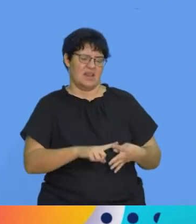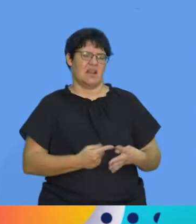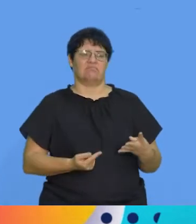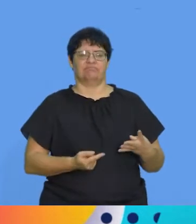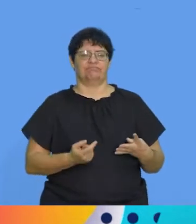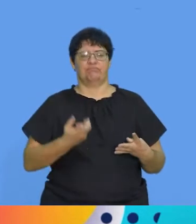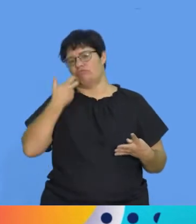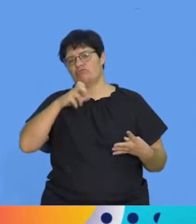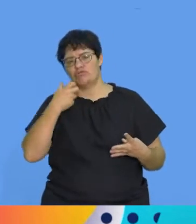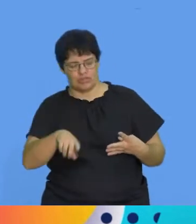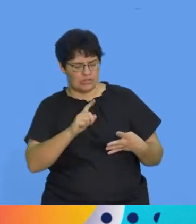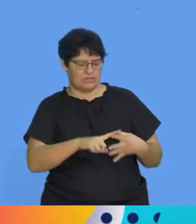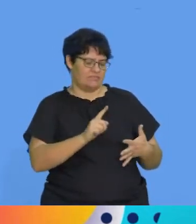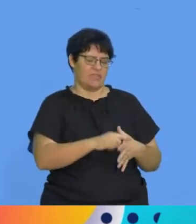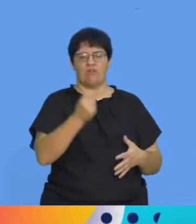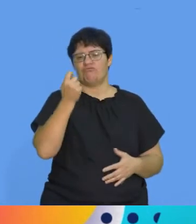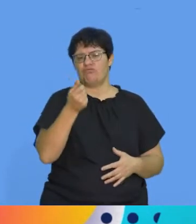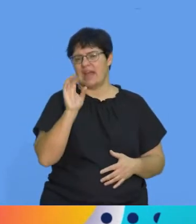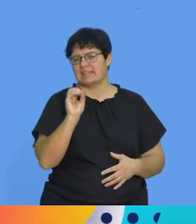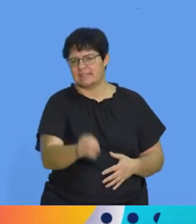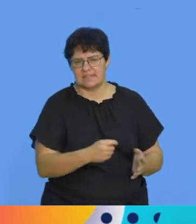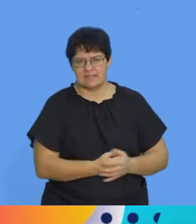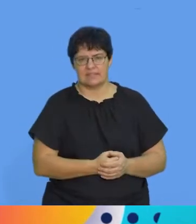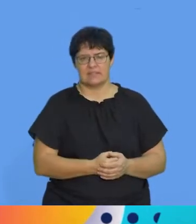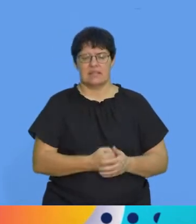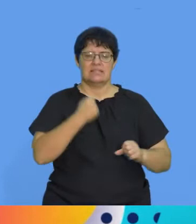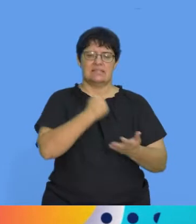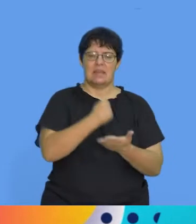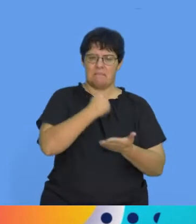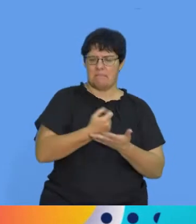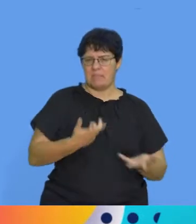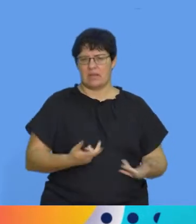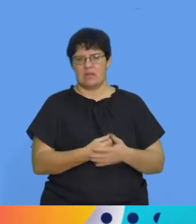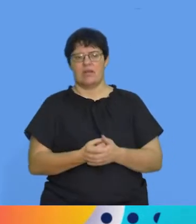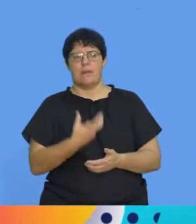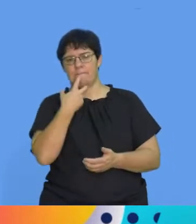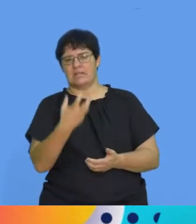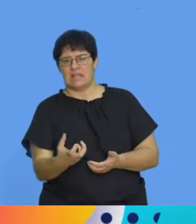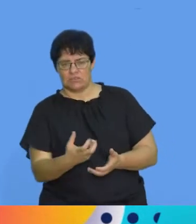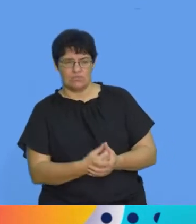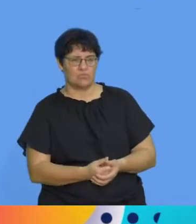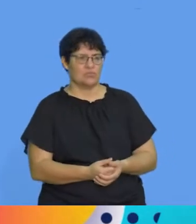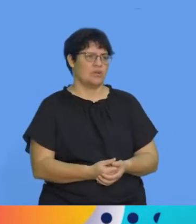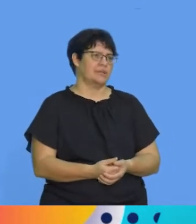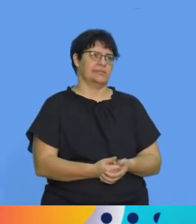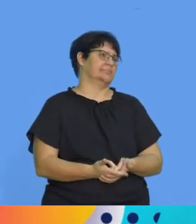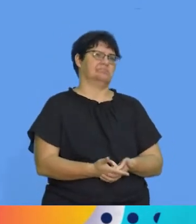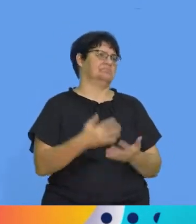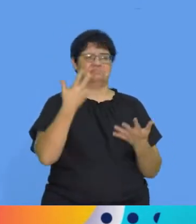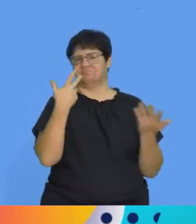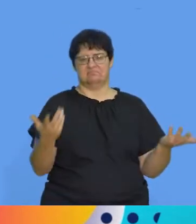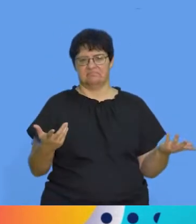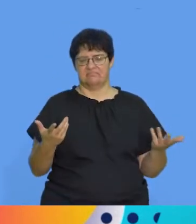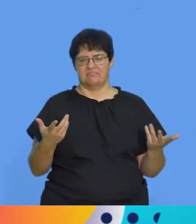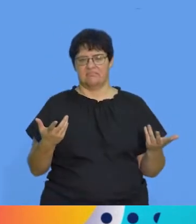you're going to find it in some fruit, you're going to find it in your rice, you're going to find it in your samp, you're going to find it in your potatoes, in